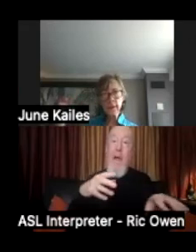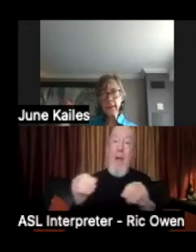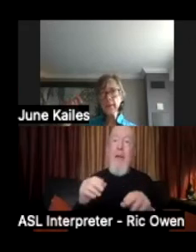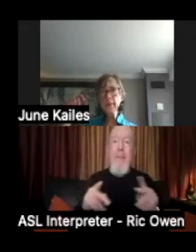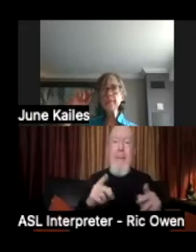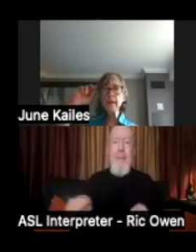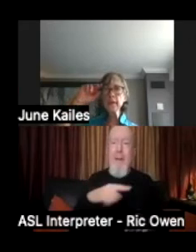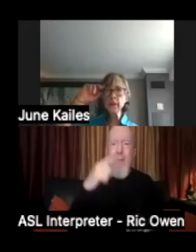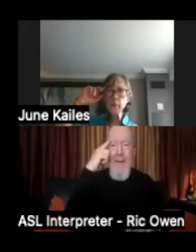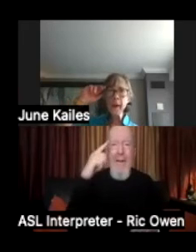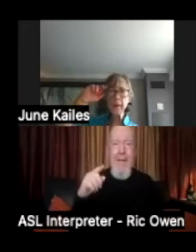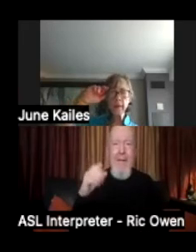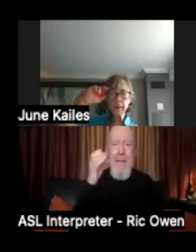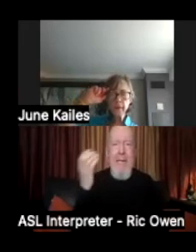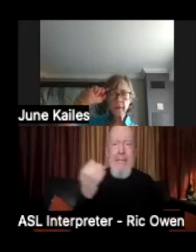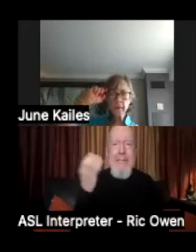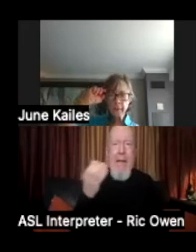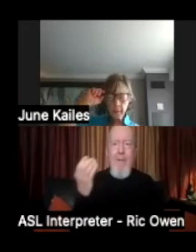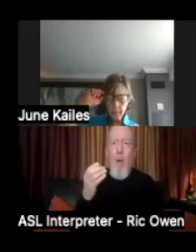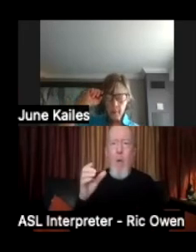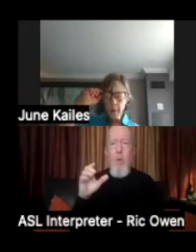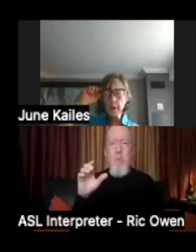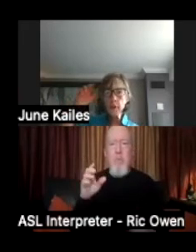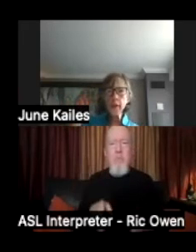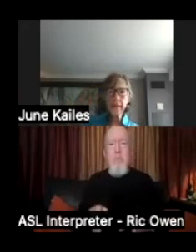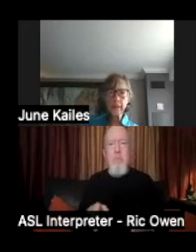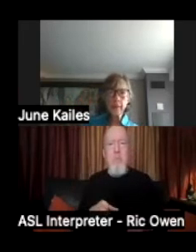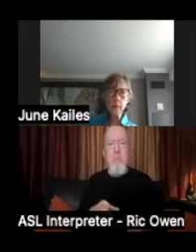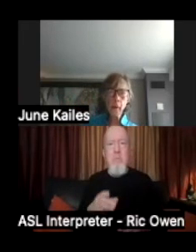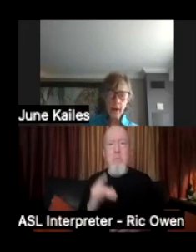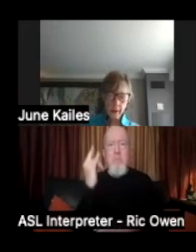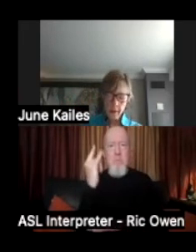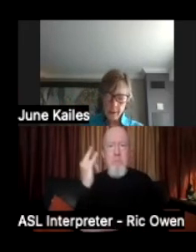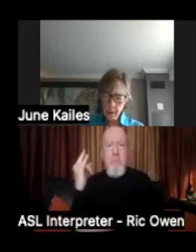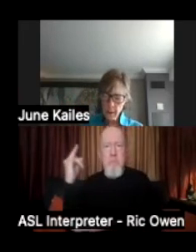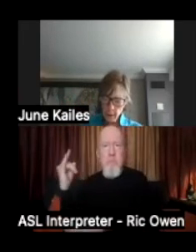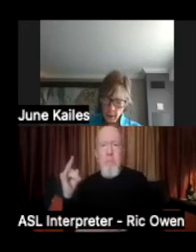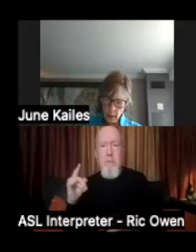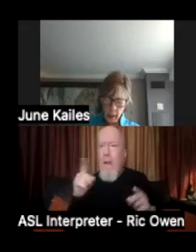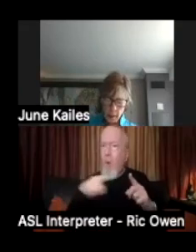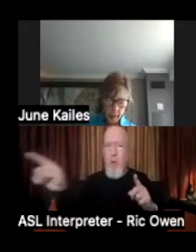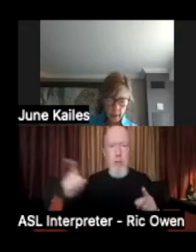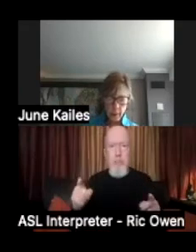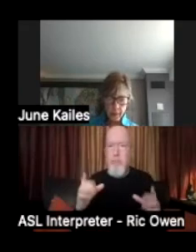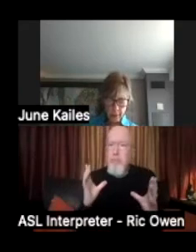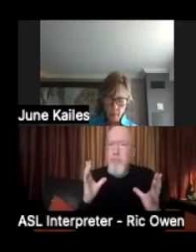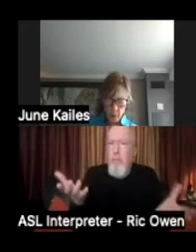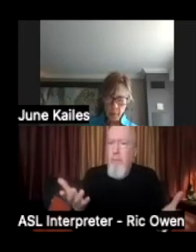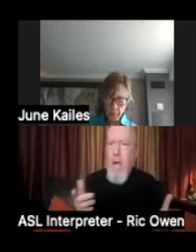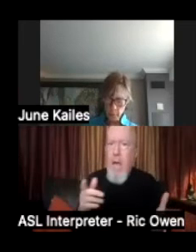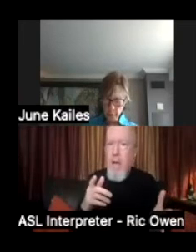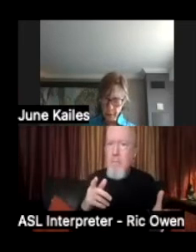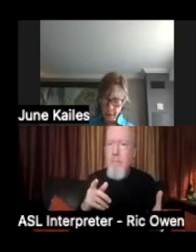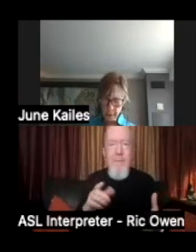just continue to function well for the duration of the power outage. I don't think that